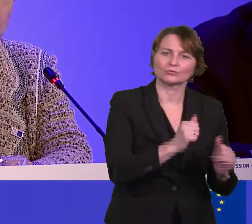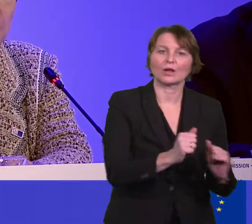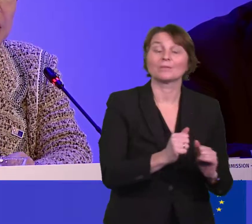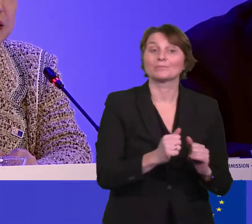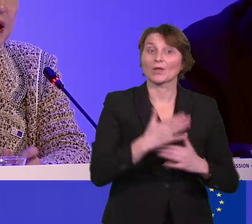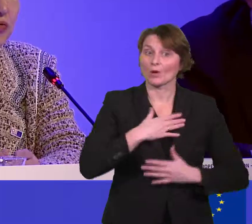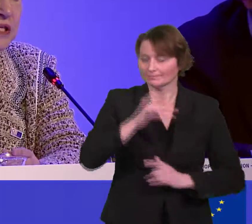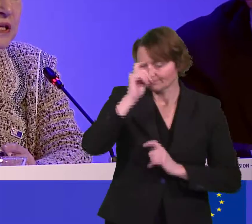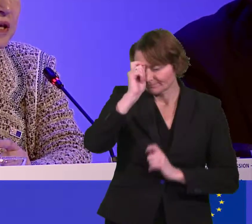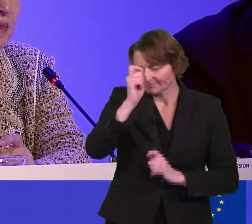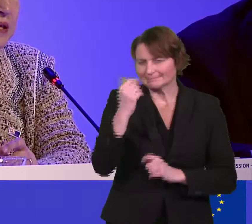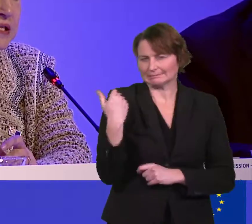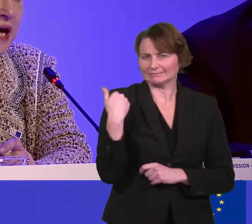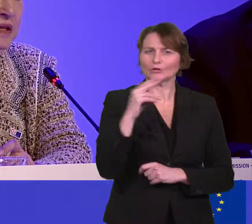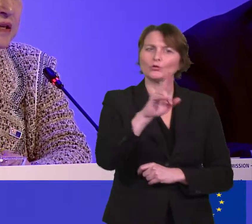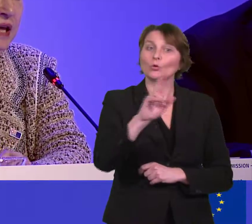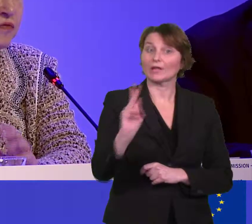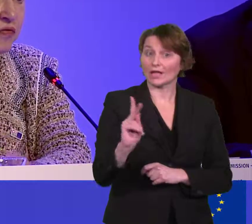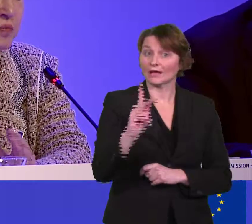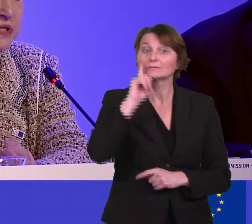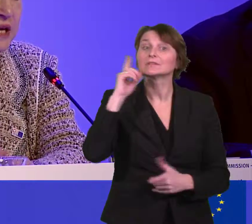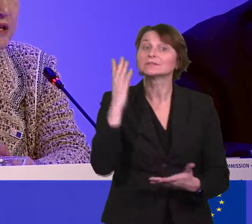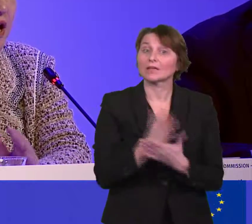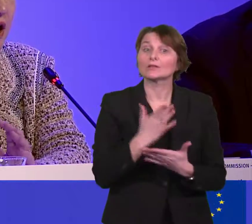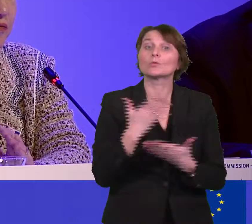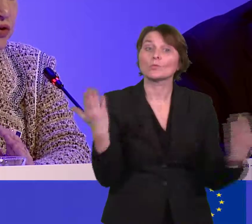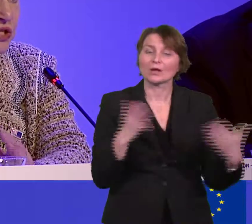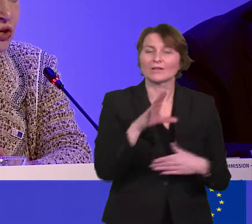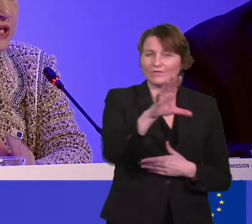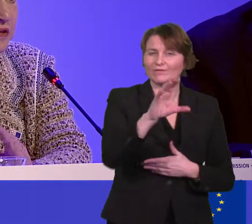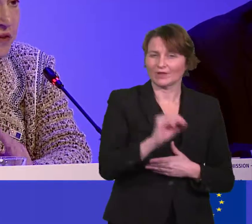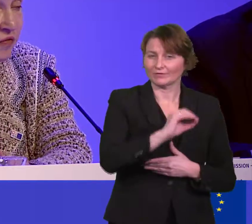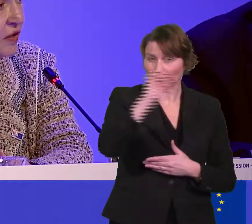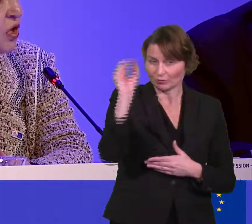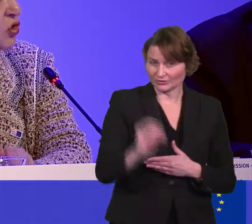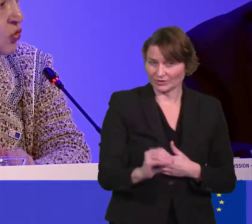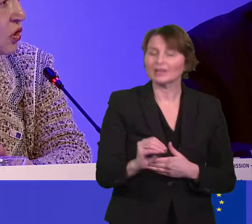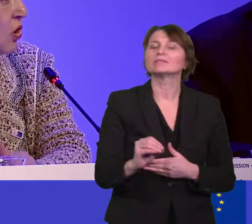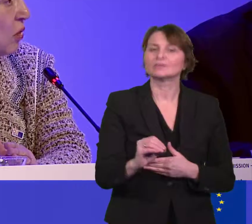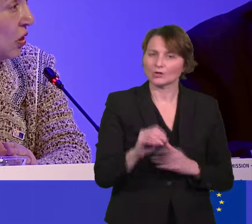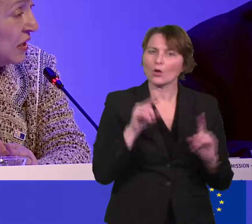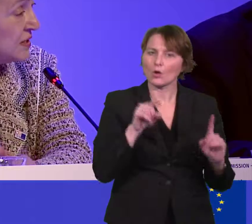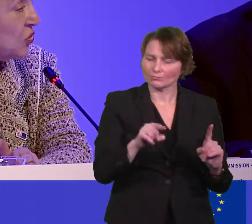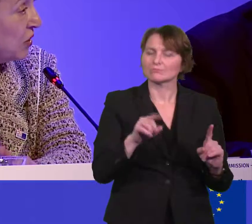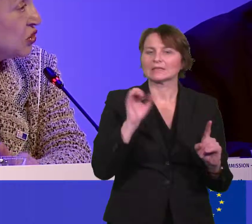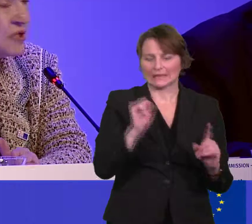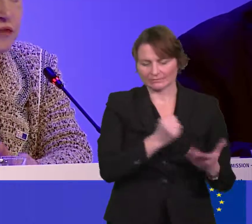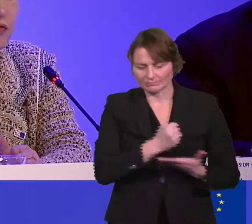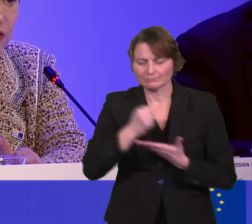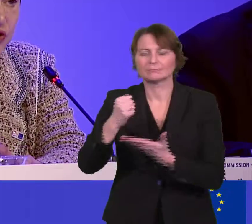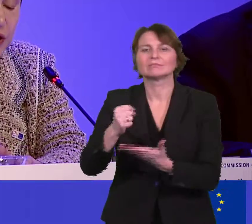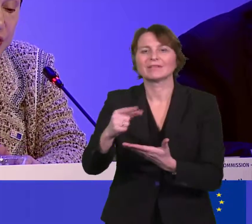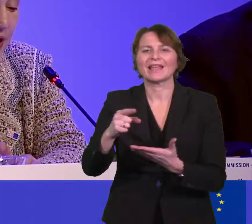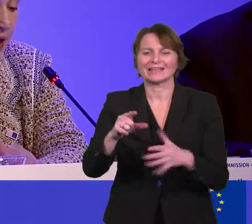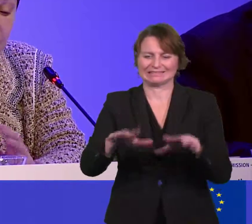complement what the UK has done recently by deciding that 50% of the resources of DFID should go in situations